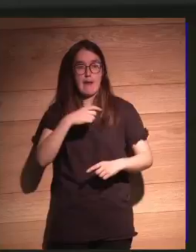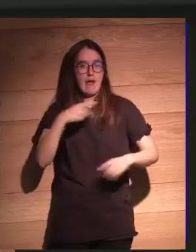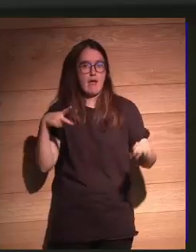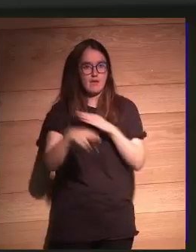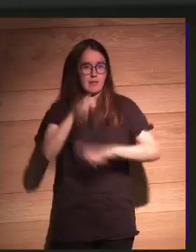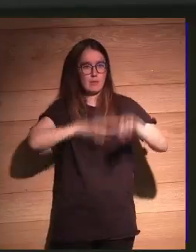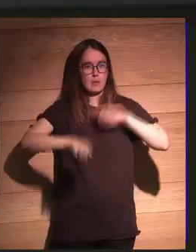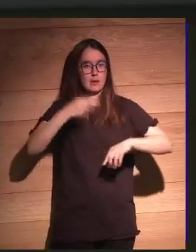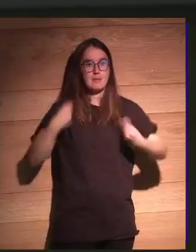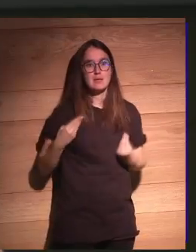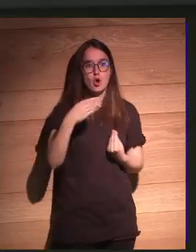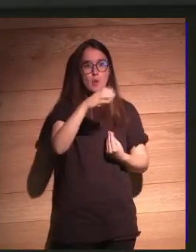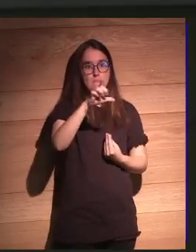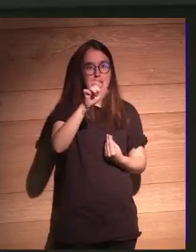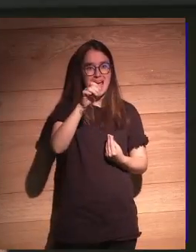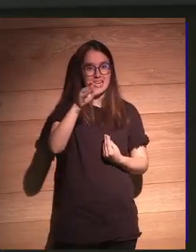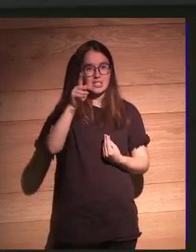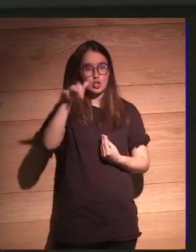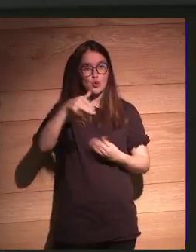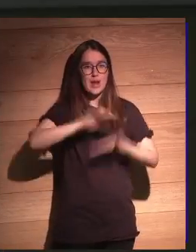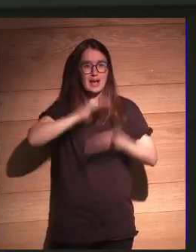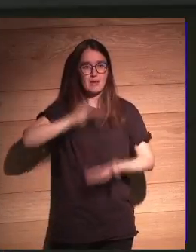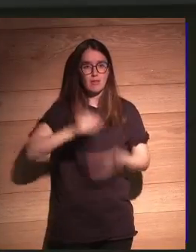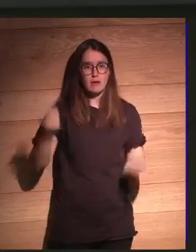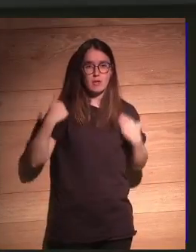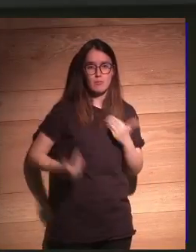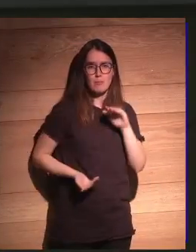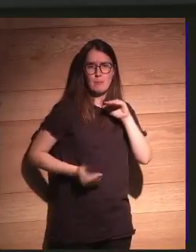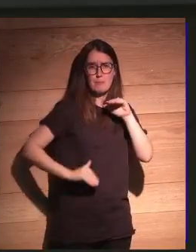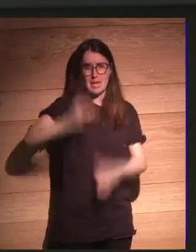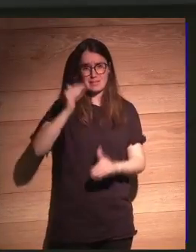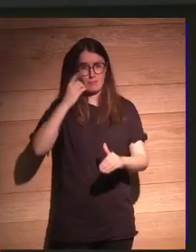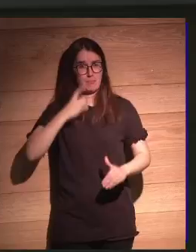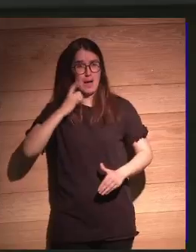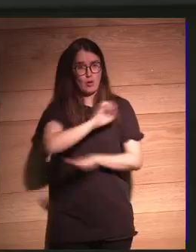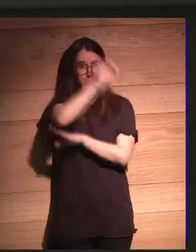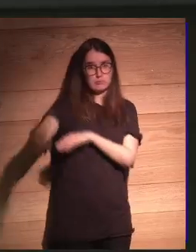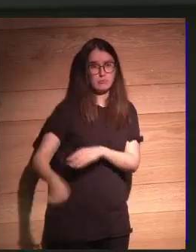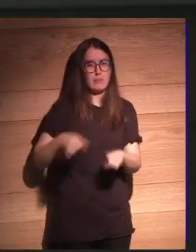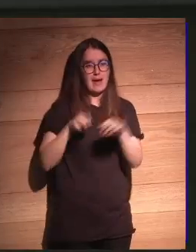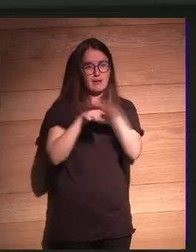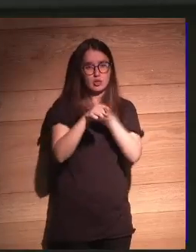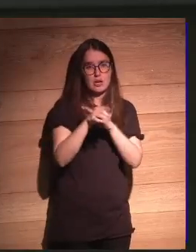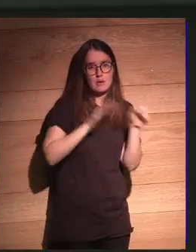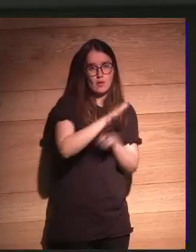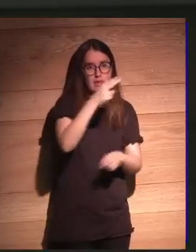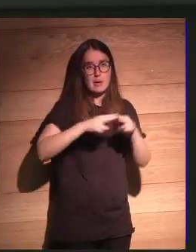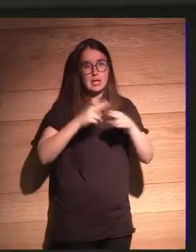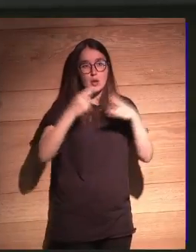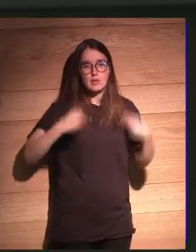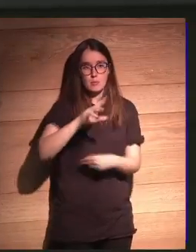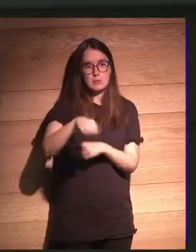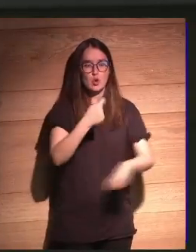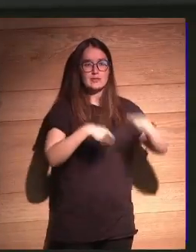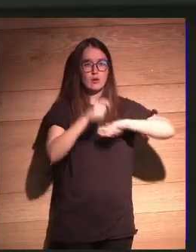vulture funds like Blaster that have a larger ability that bank to manage it and to have a